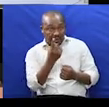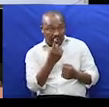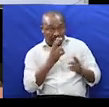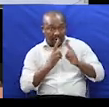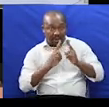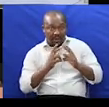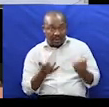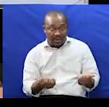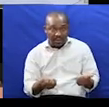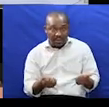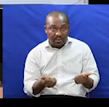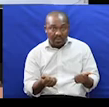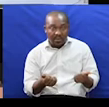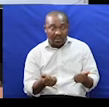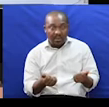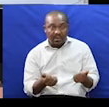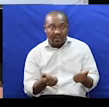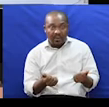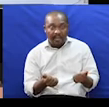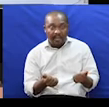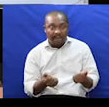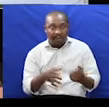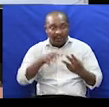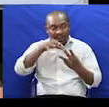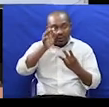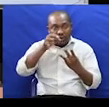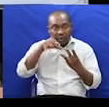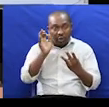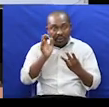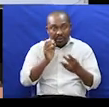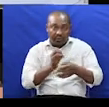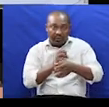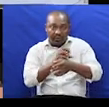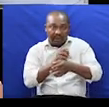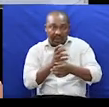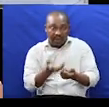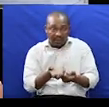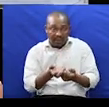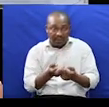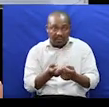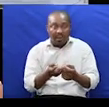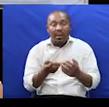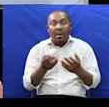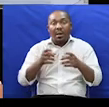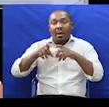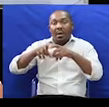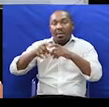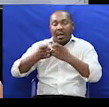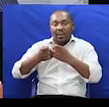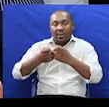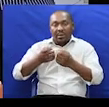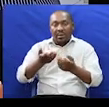discussed about the choice of indicator. We need to know how can